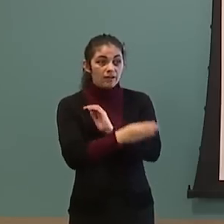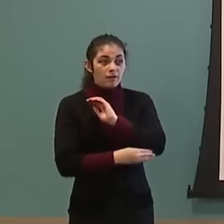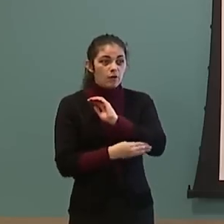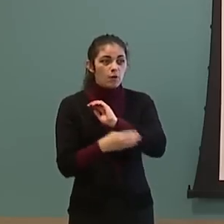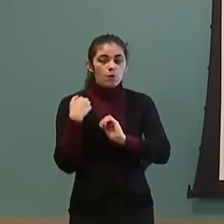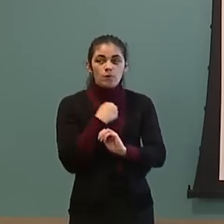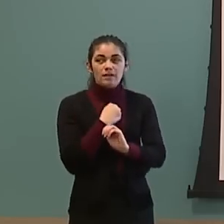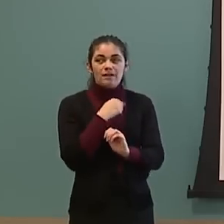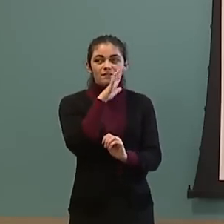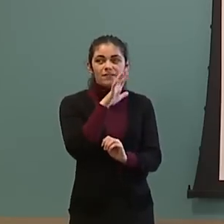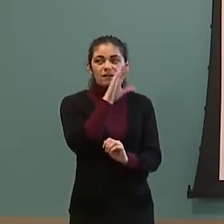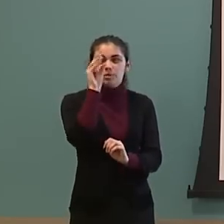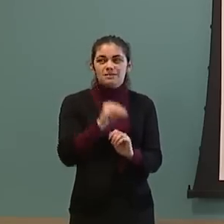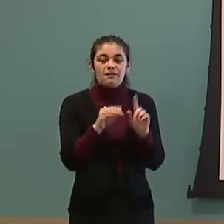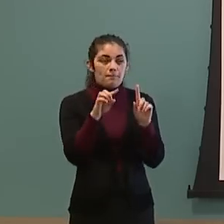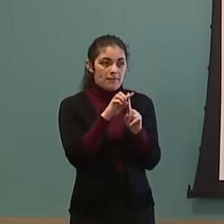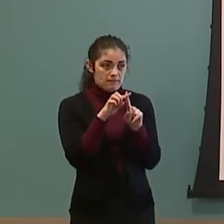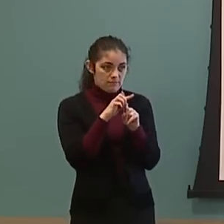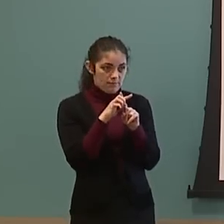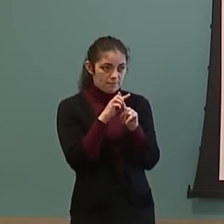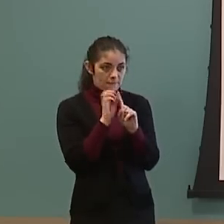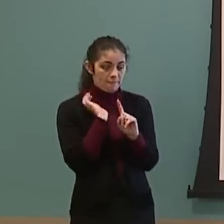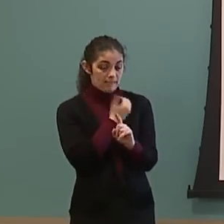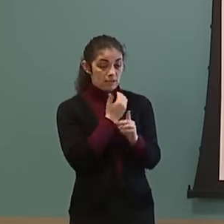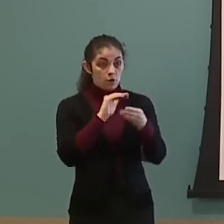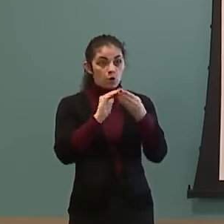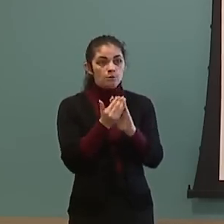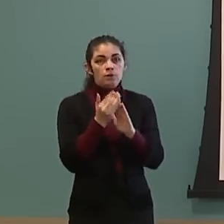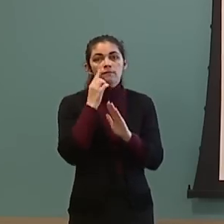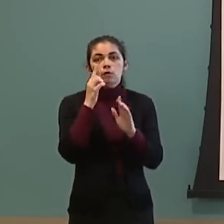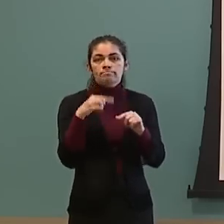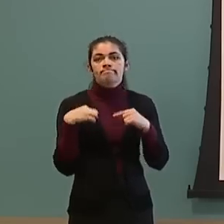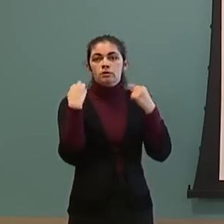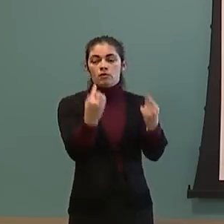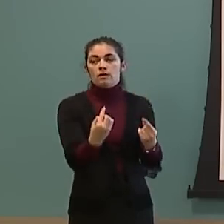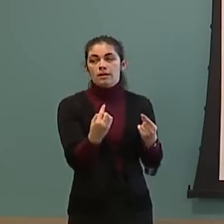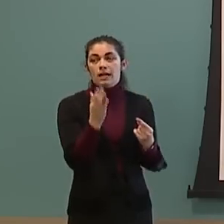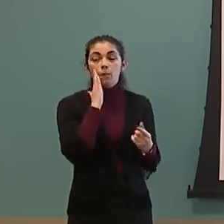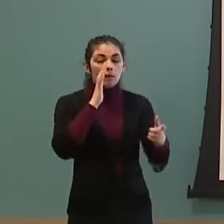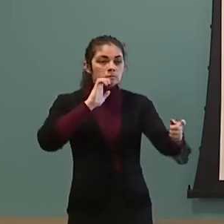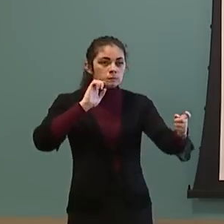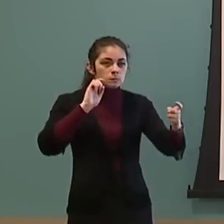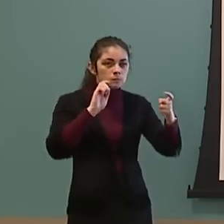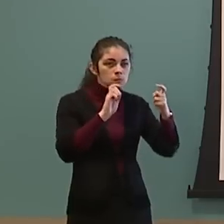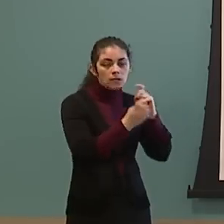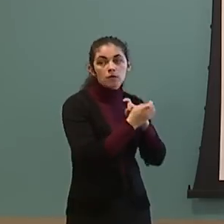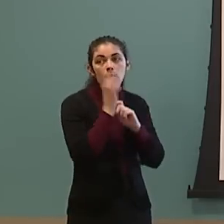we have a 5% positive in our community to date. That is going to continue to change, and